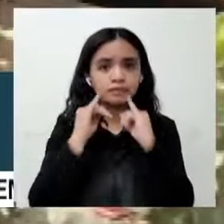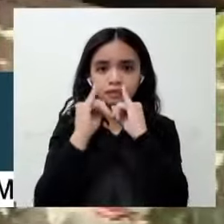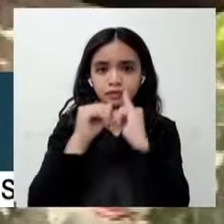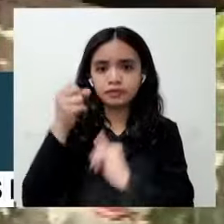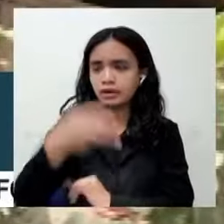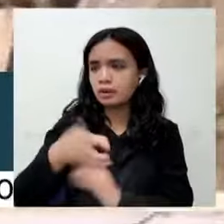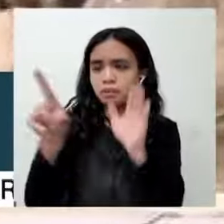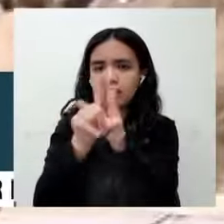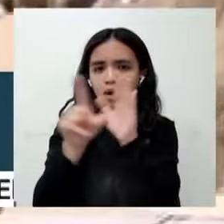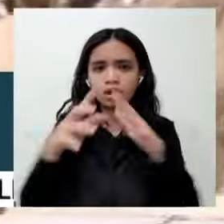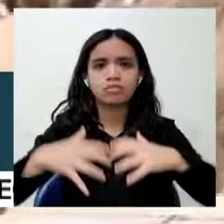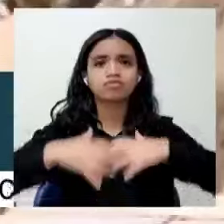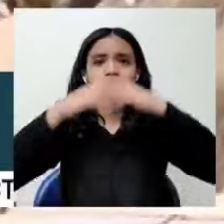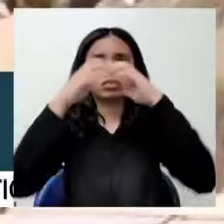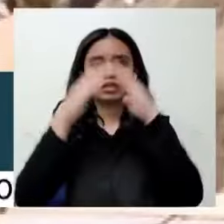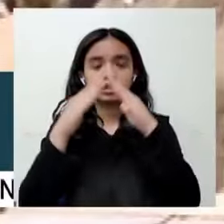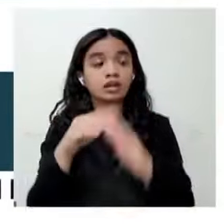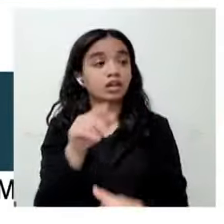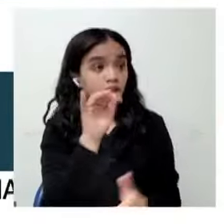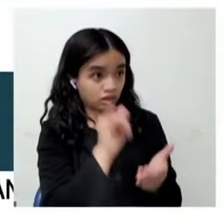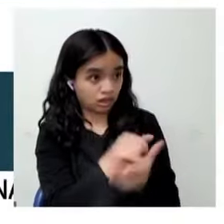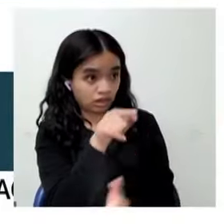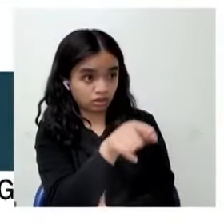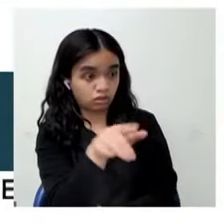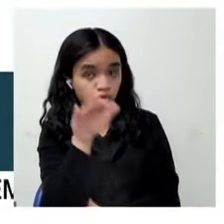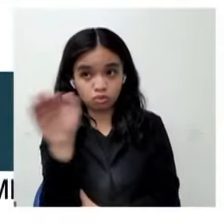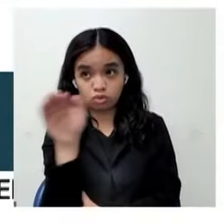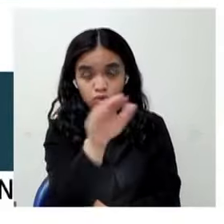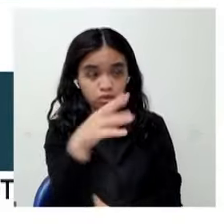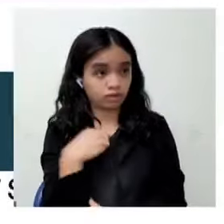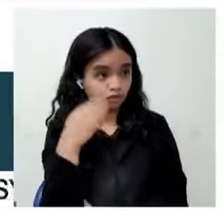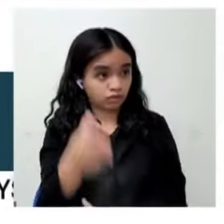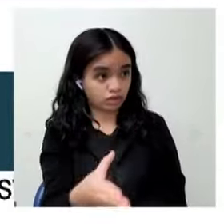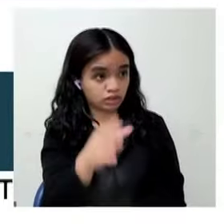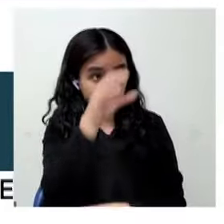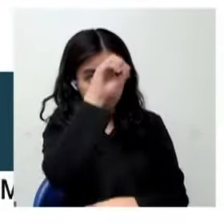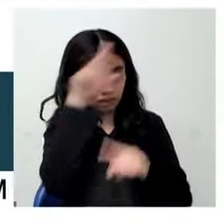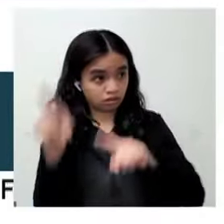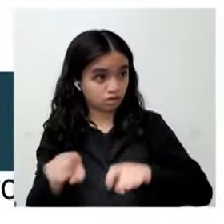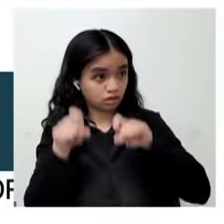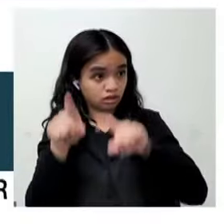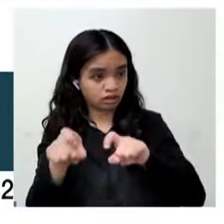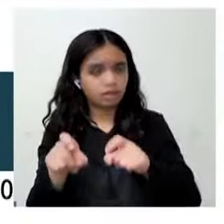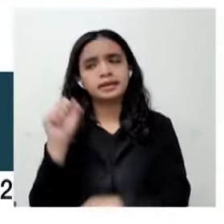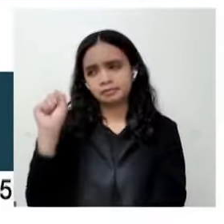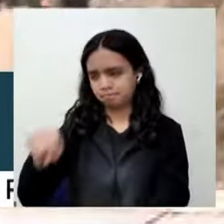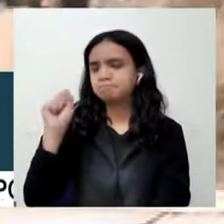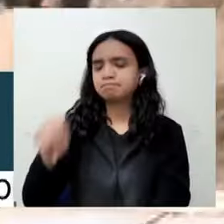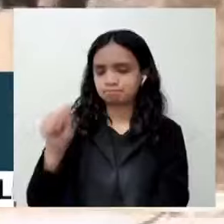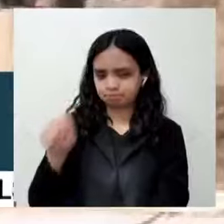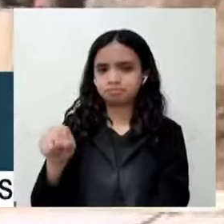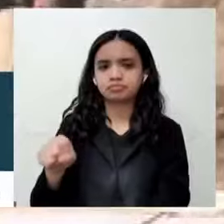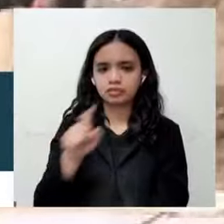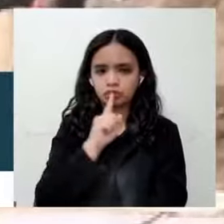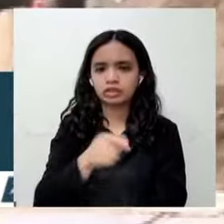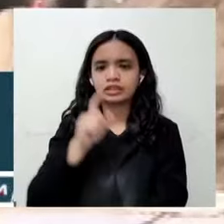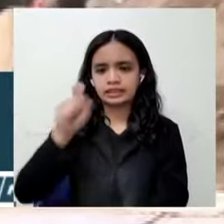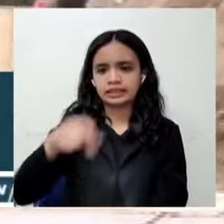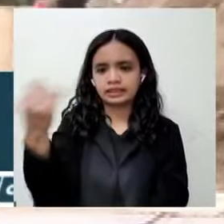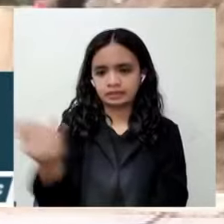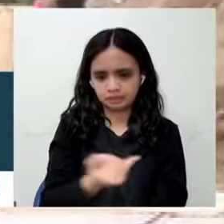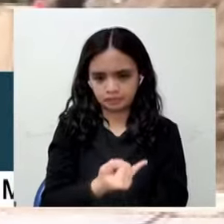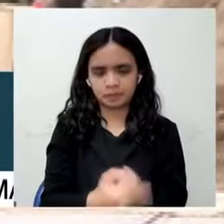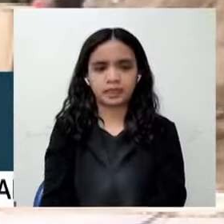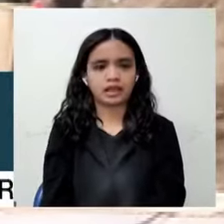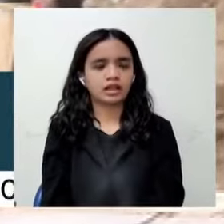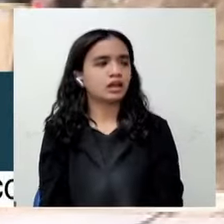zone. Are you also going to call officials of the mining company? Definitely. We will have to invite them, Ms. Carmina. A while